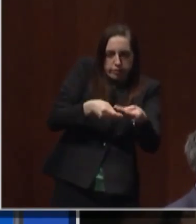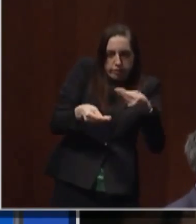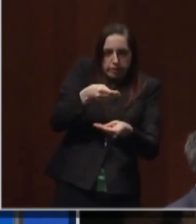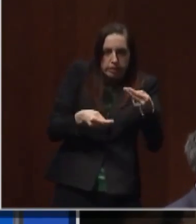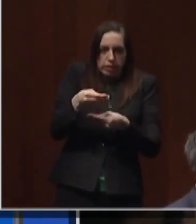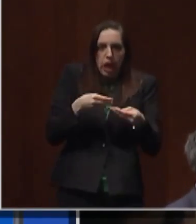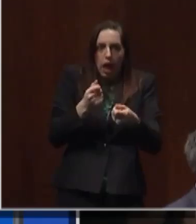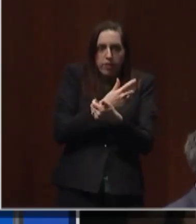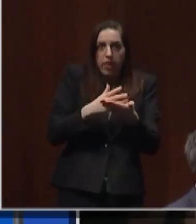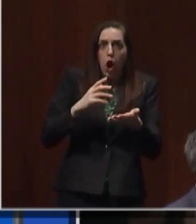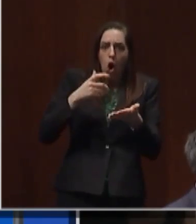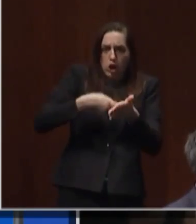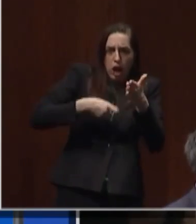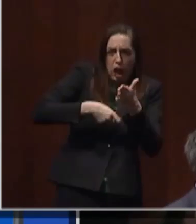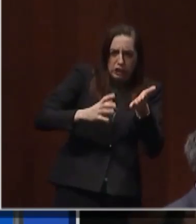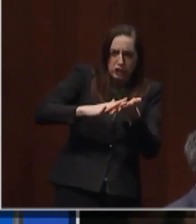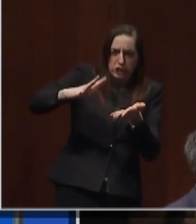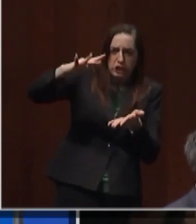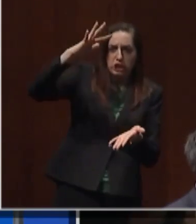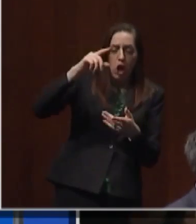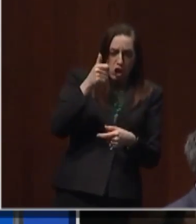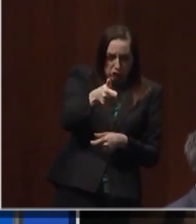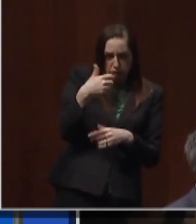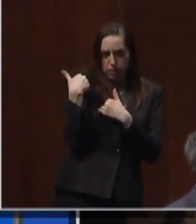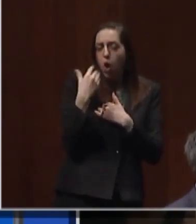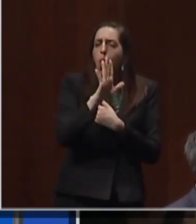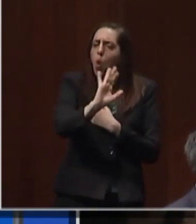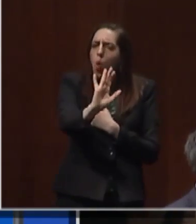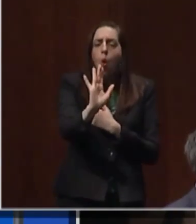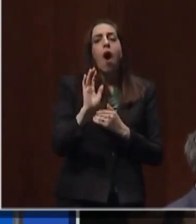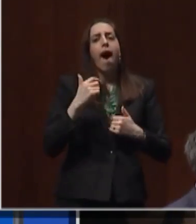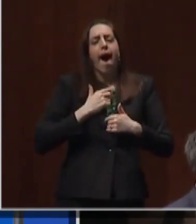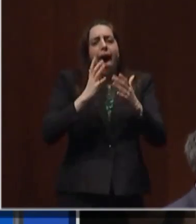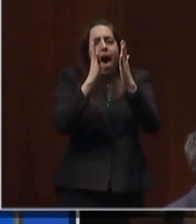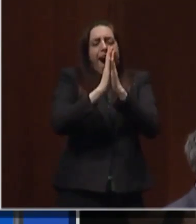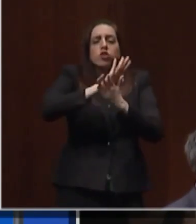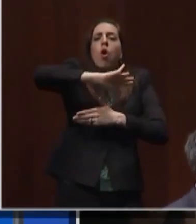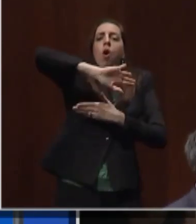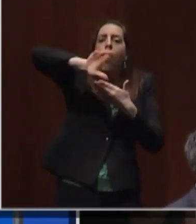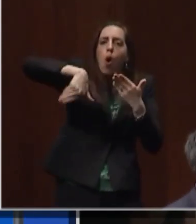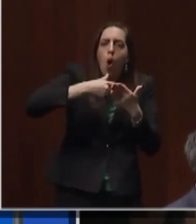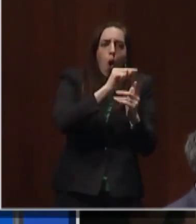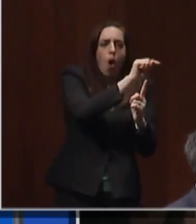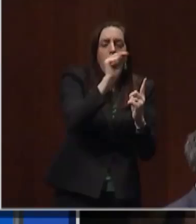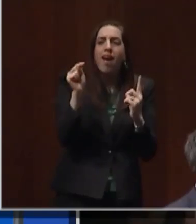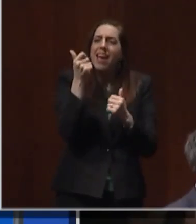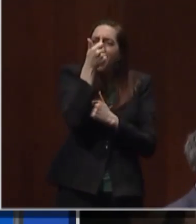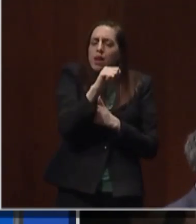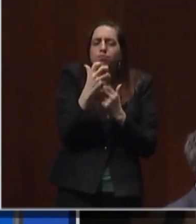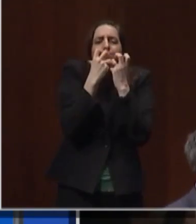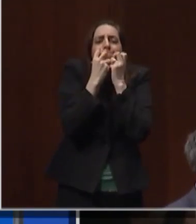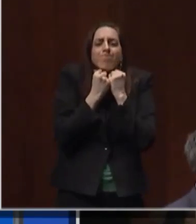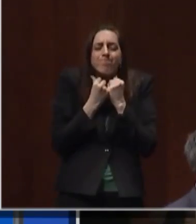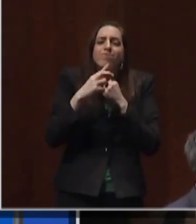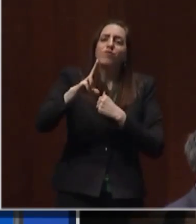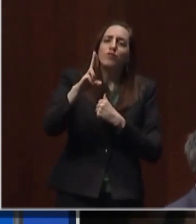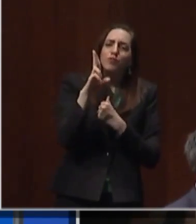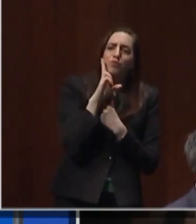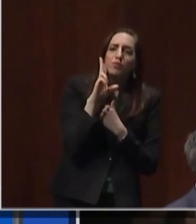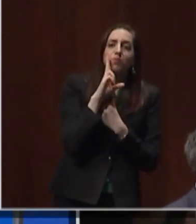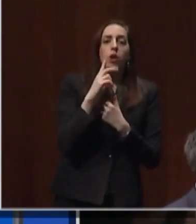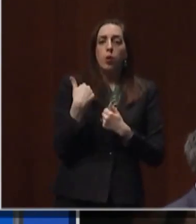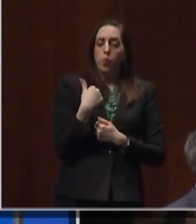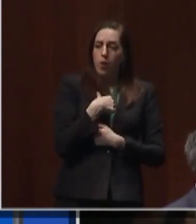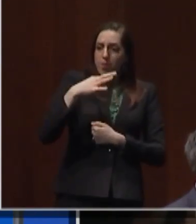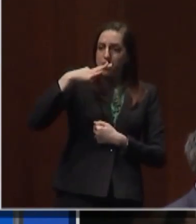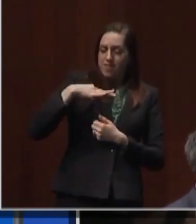city's rising costs, but I am asking all of us who love this city and who have